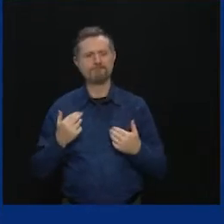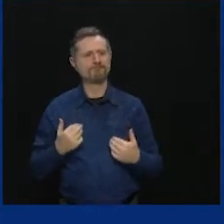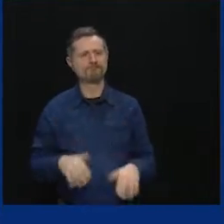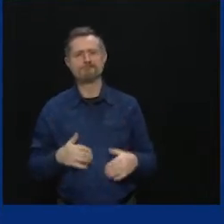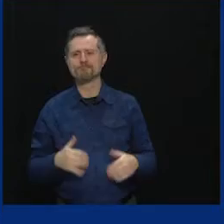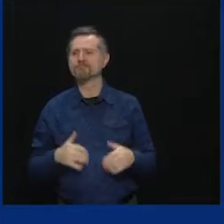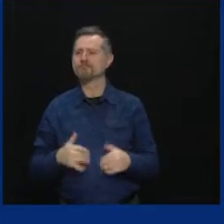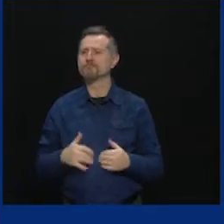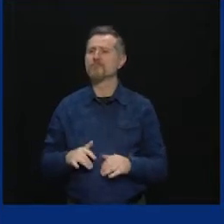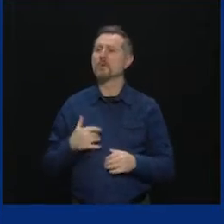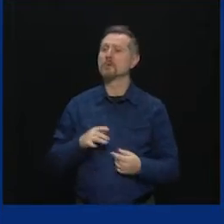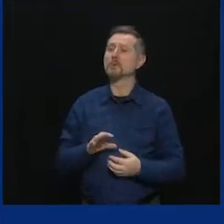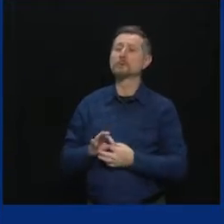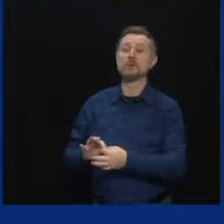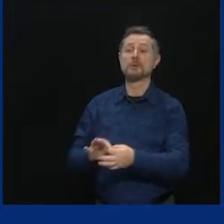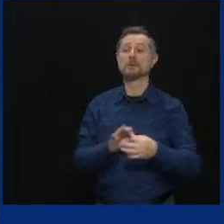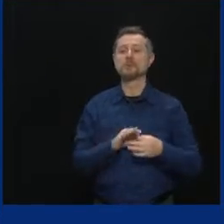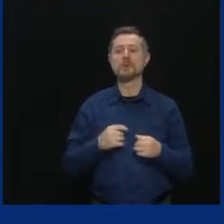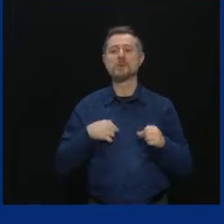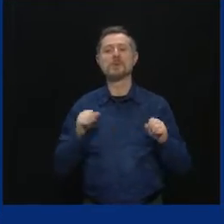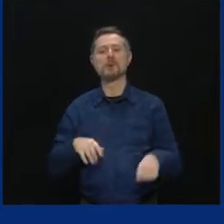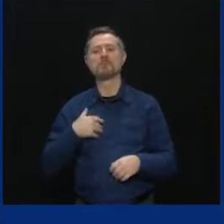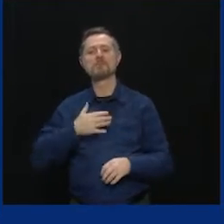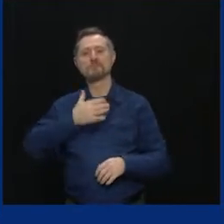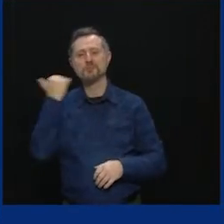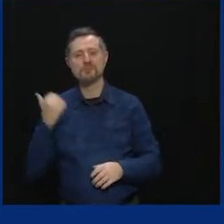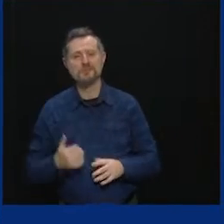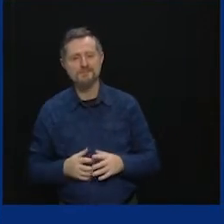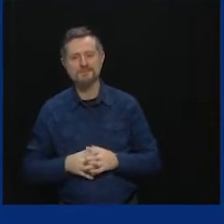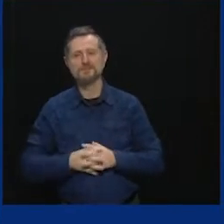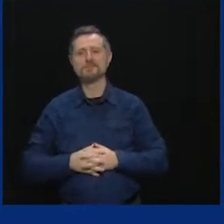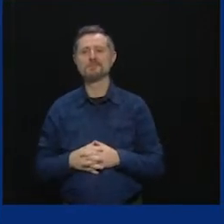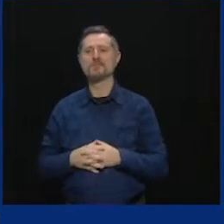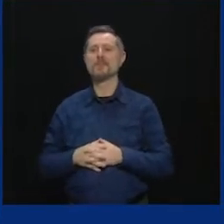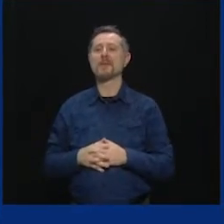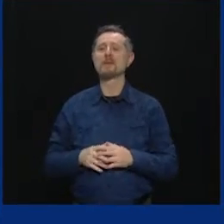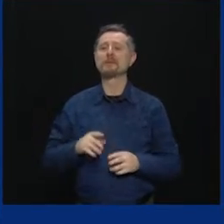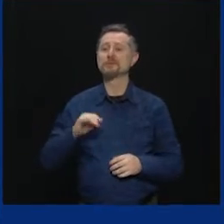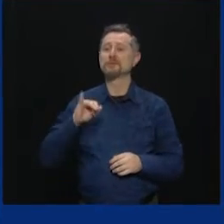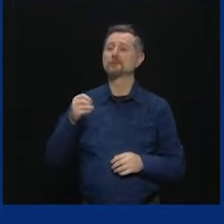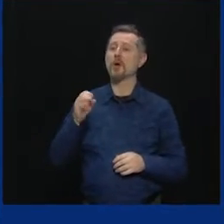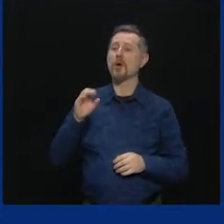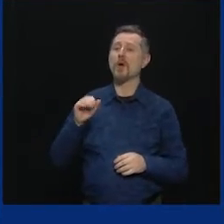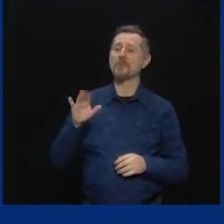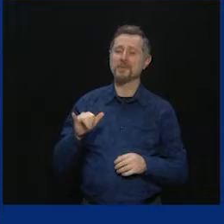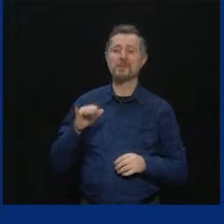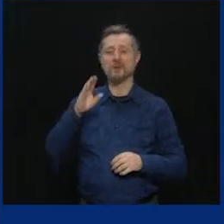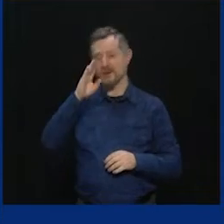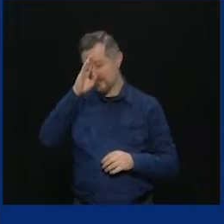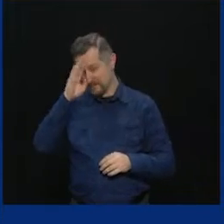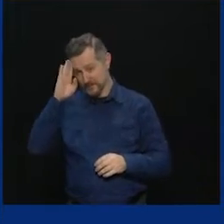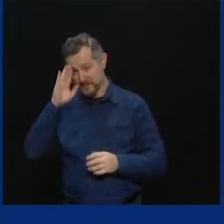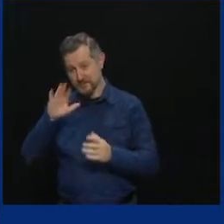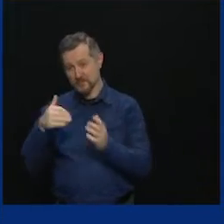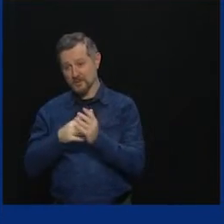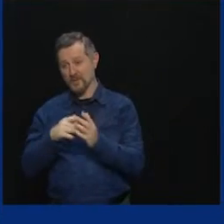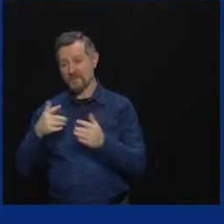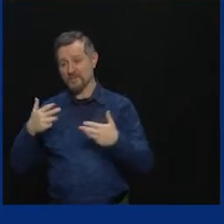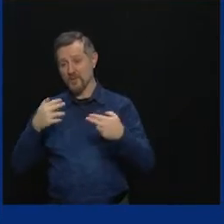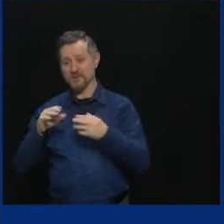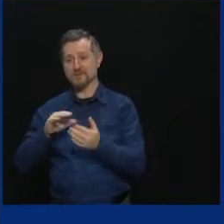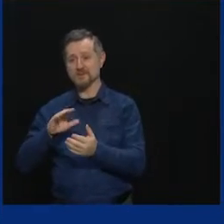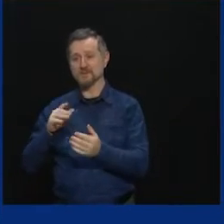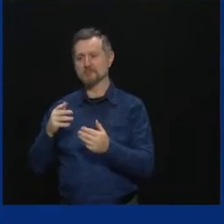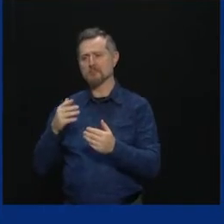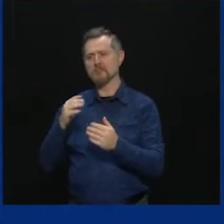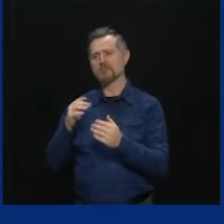Better Together. And so on behalf of Jacobi Hospital Stand Up to Violence, I want to thank you, Madam Governor, and to our majority leader,